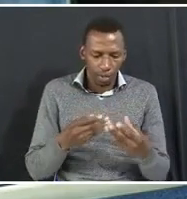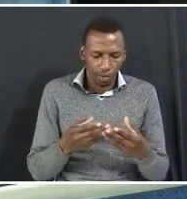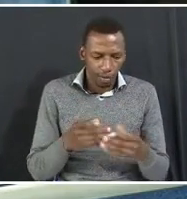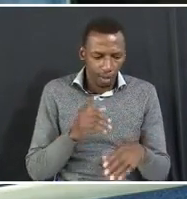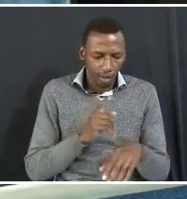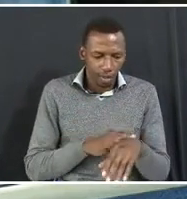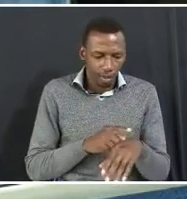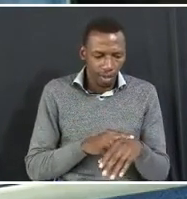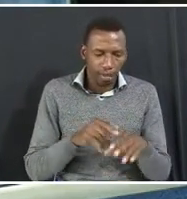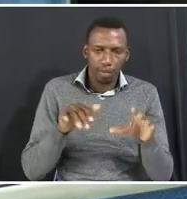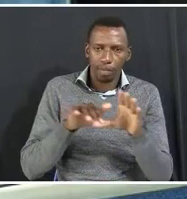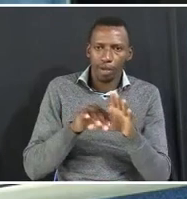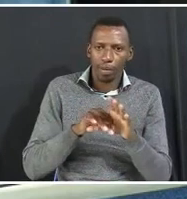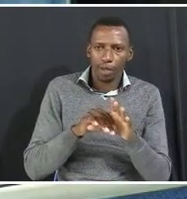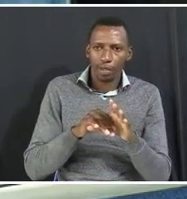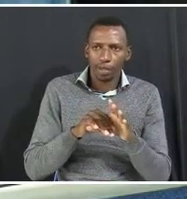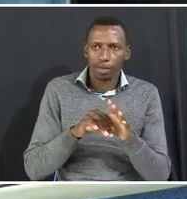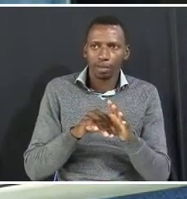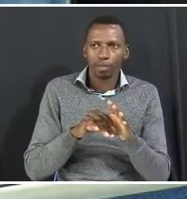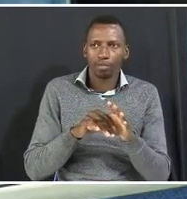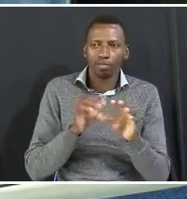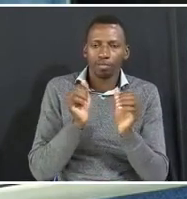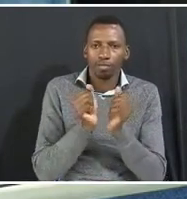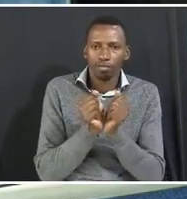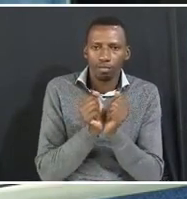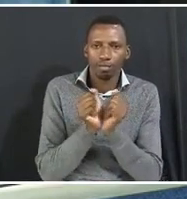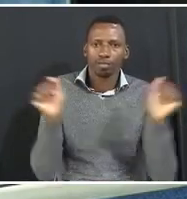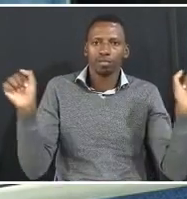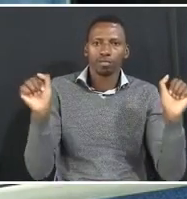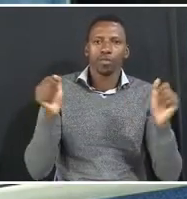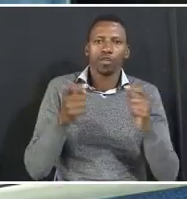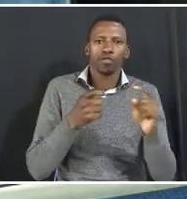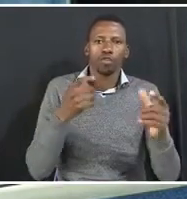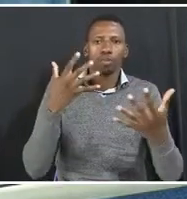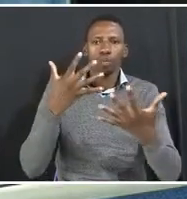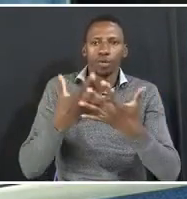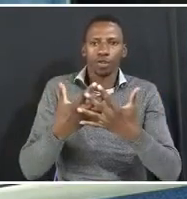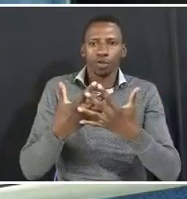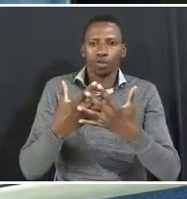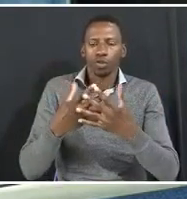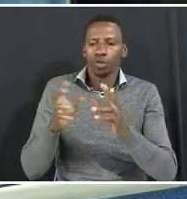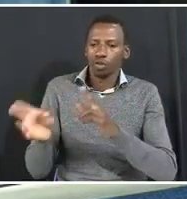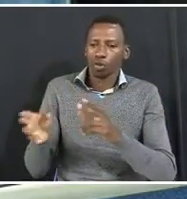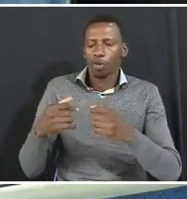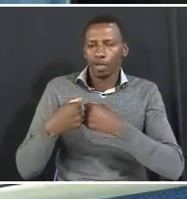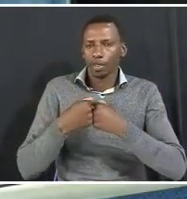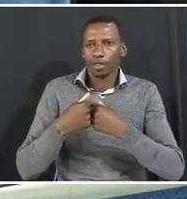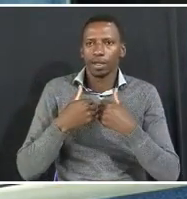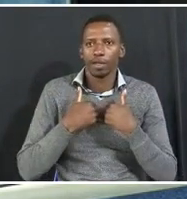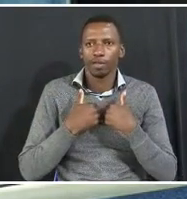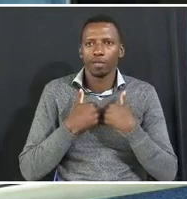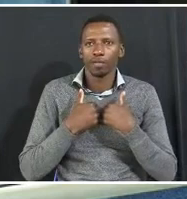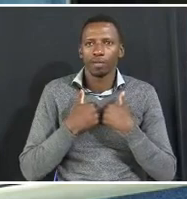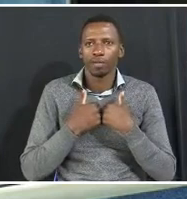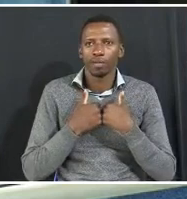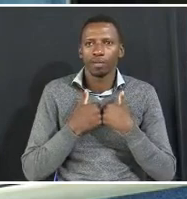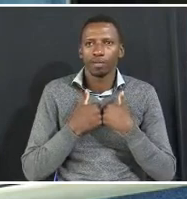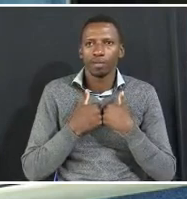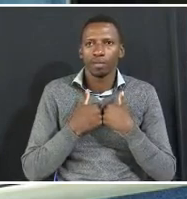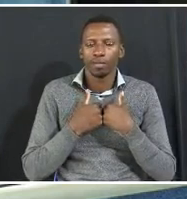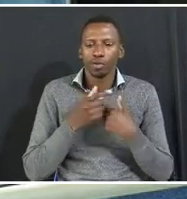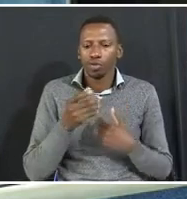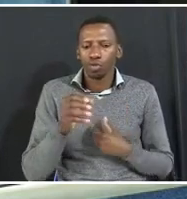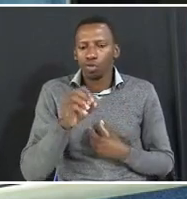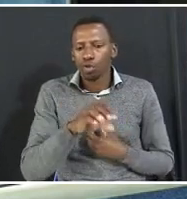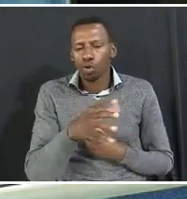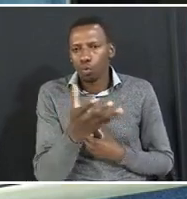when our members come from the prisons, they're usually challenged in many ways. Where would you place